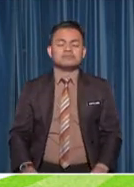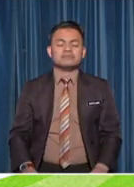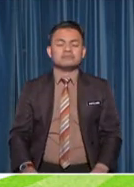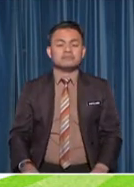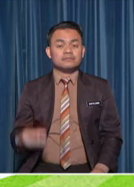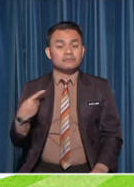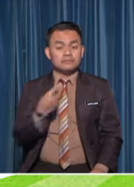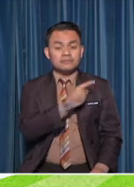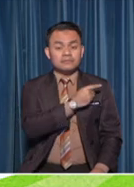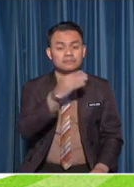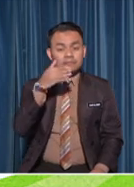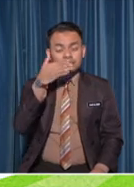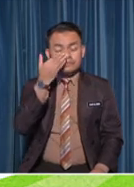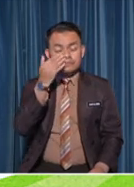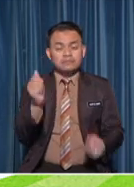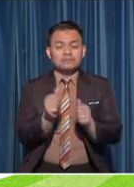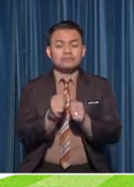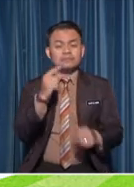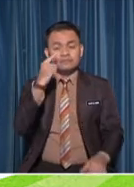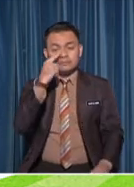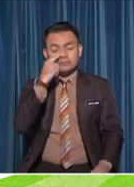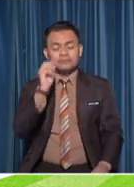We smell with our nose.